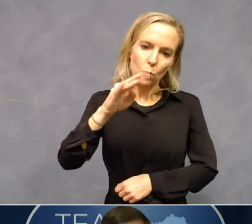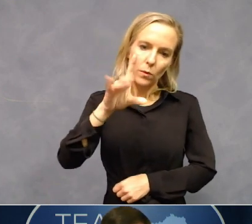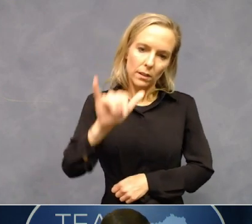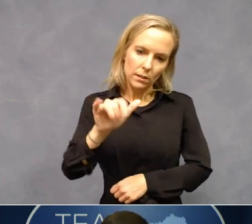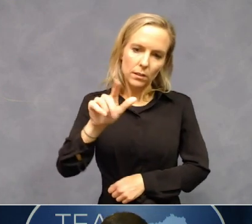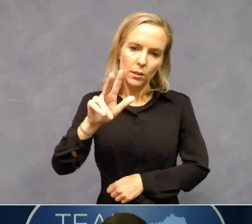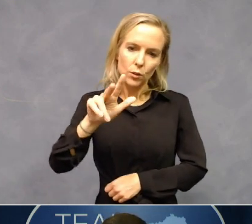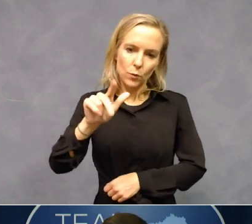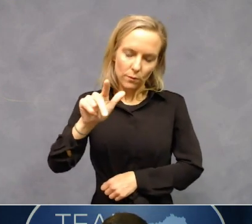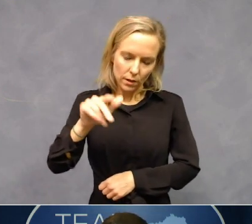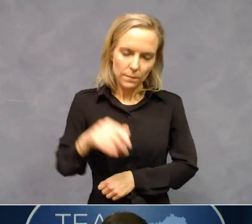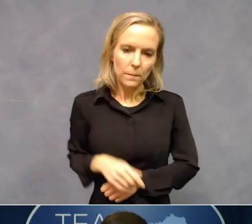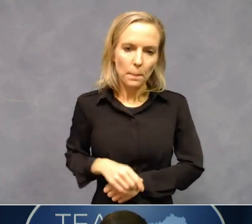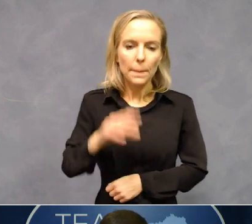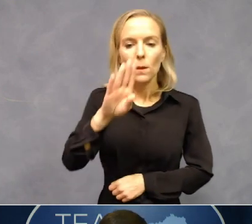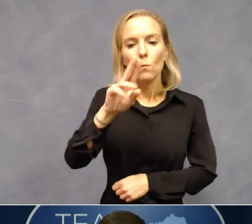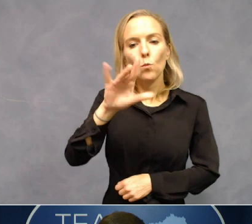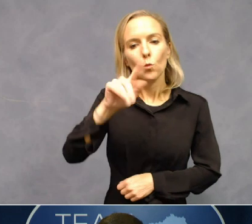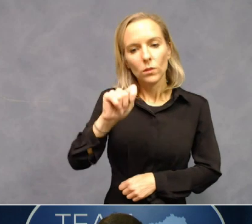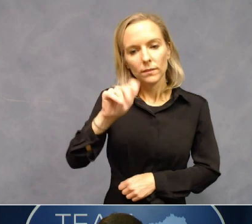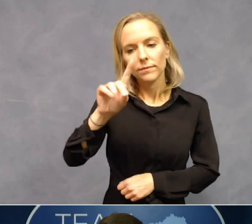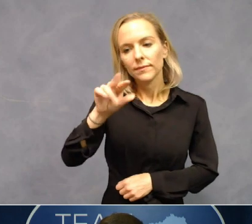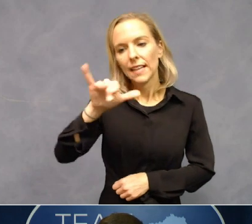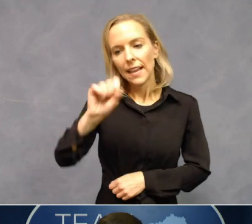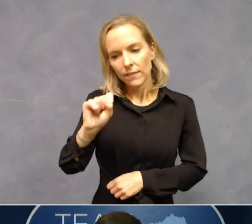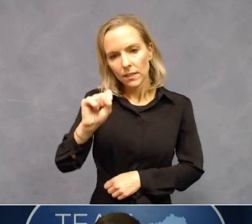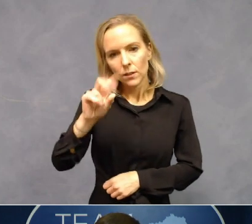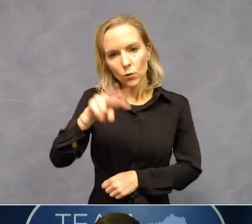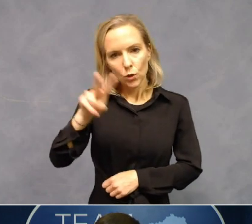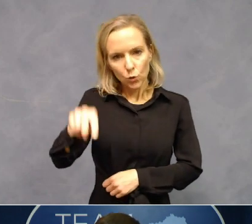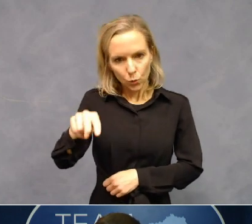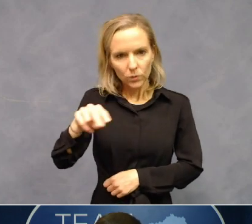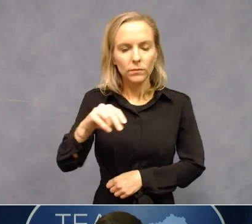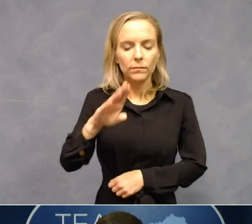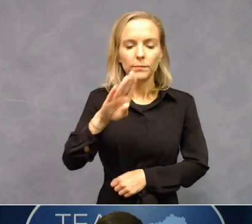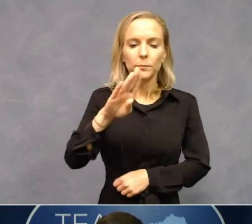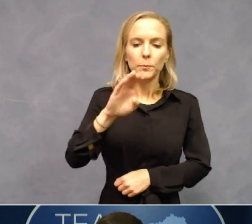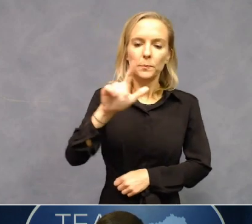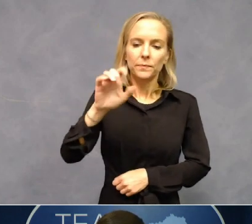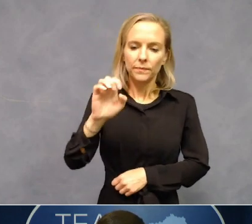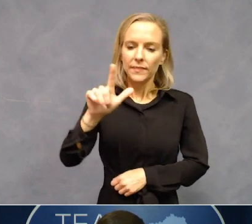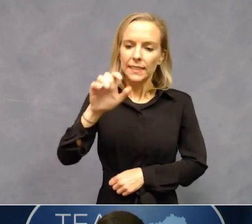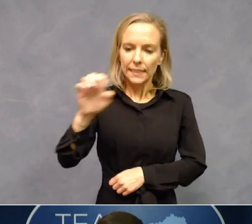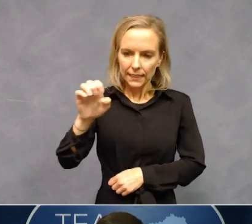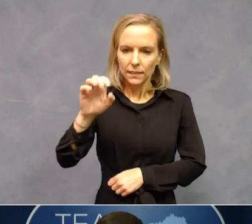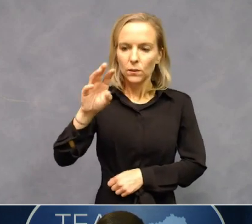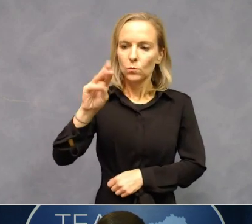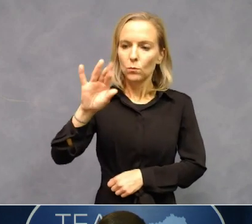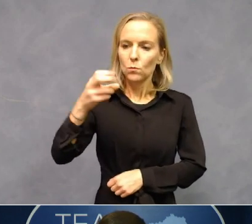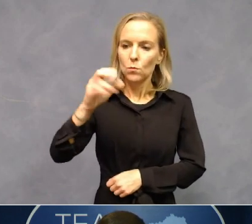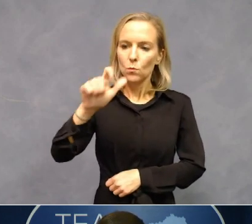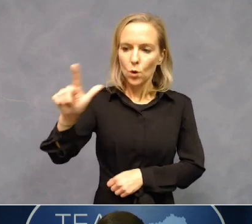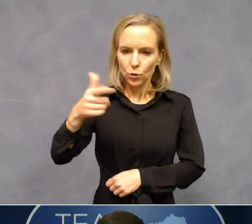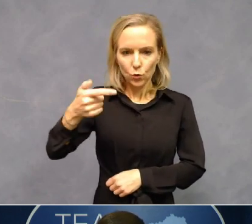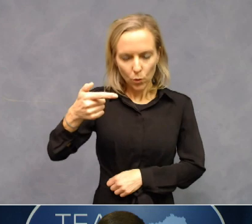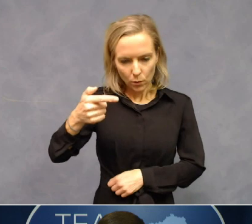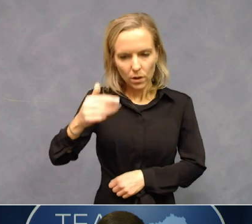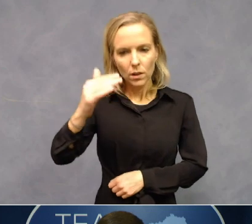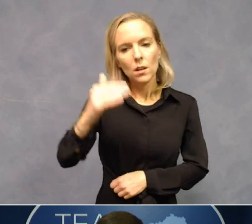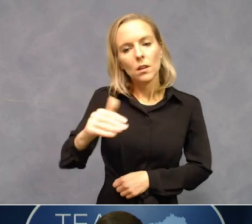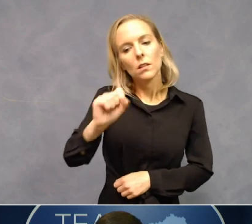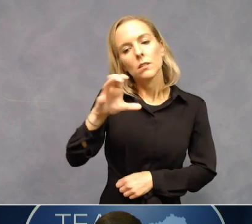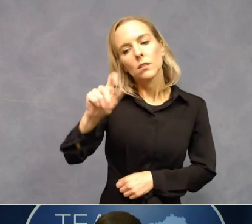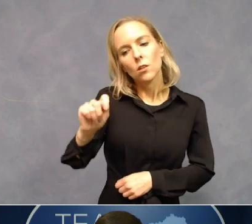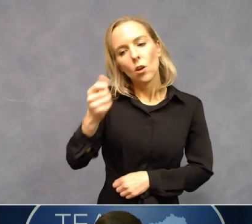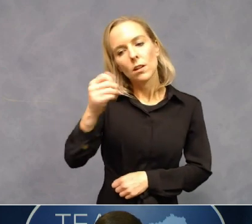23, Bullitt and Davis, 22, Bell, Lee, and Marshall, 21, Scott,